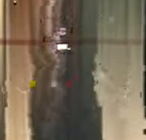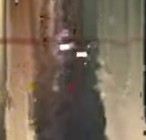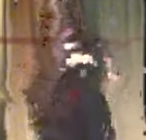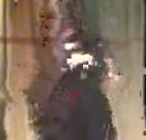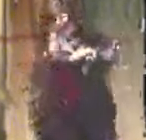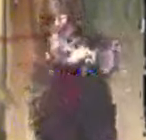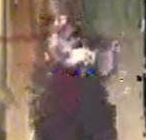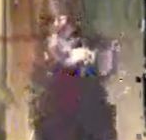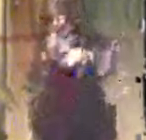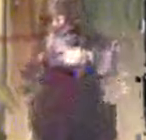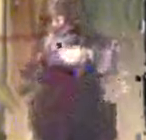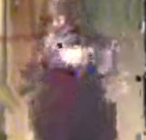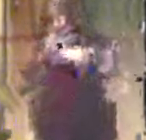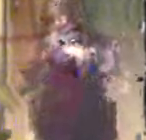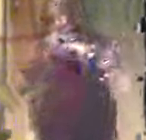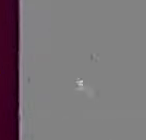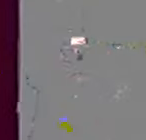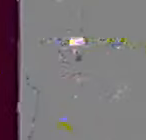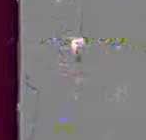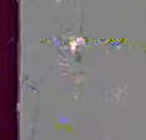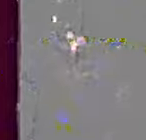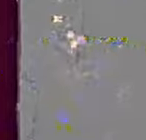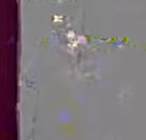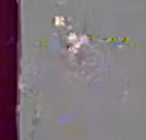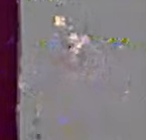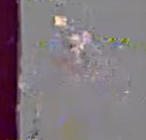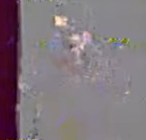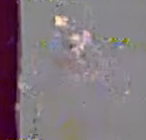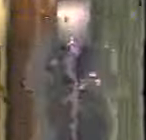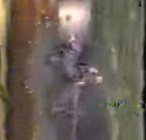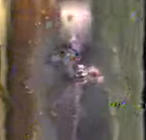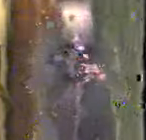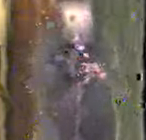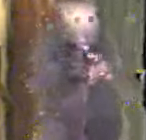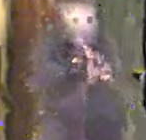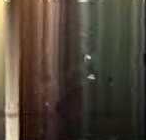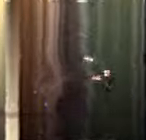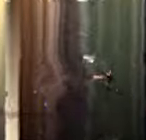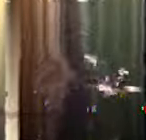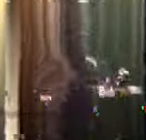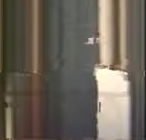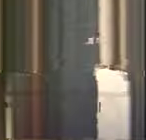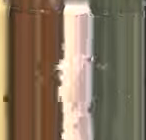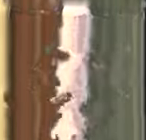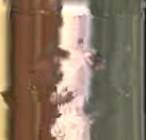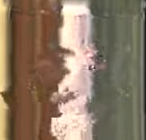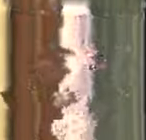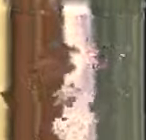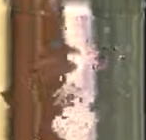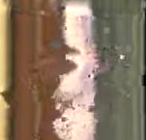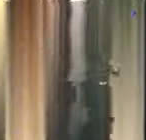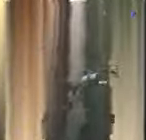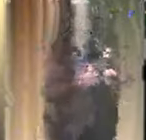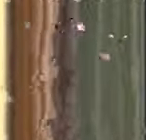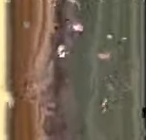of experience. So I know something about how close to be from to be in outdoor dining. How many people have actually applied for